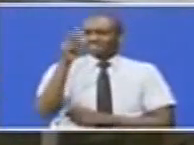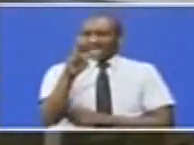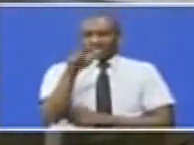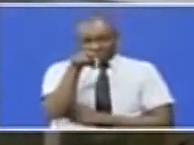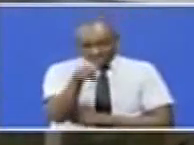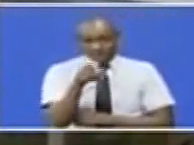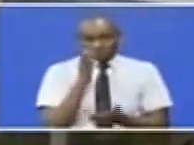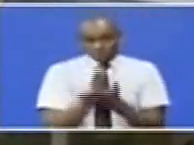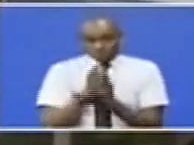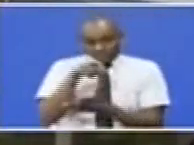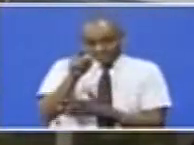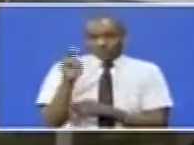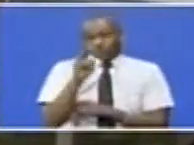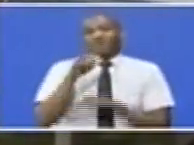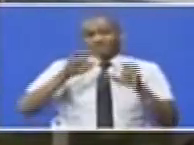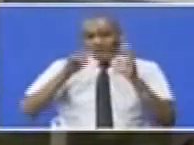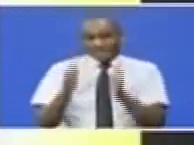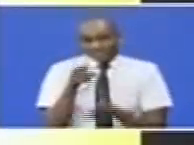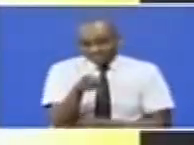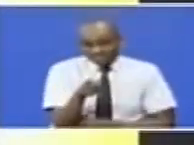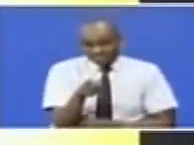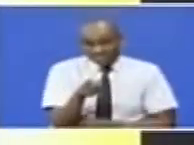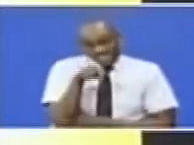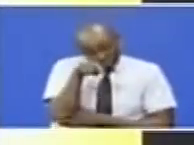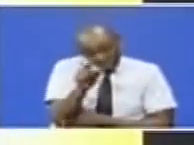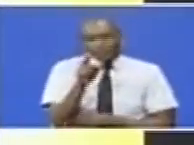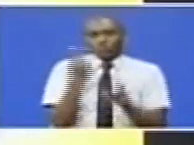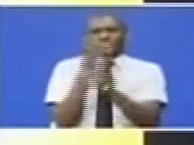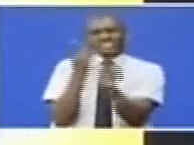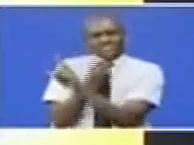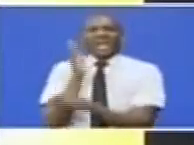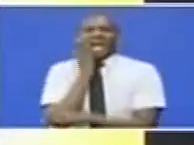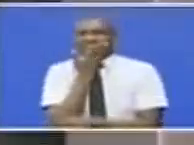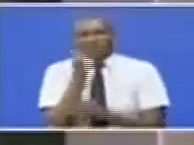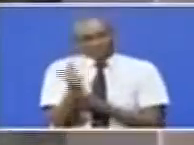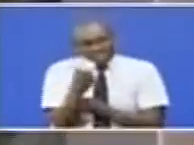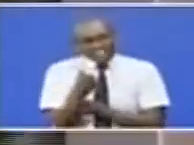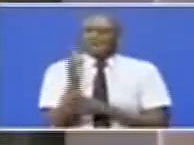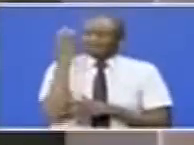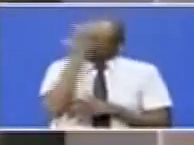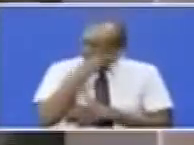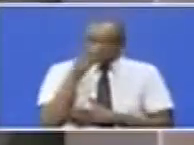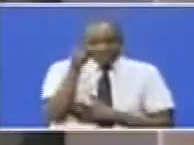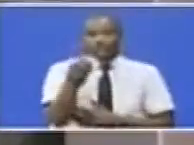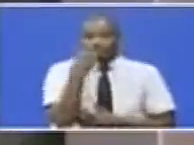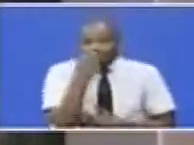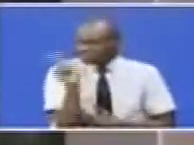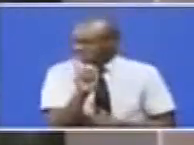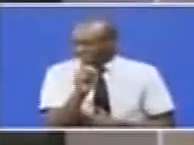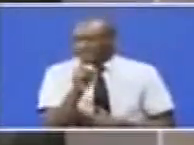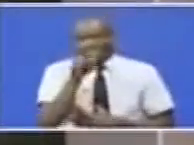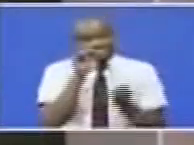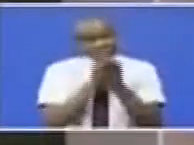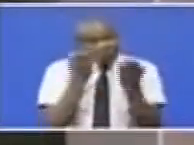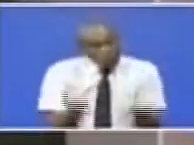seasoned urban ornamental fish farmer who keeps multicolored fish. But these beautiful fish are not for food. They are